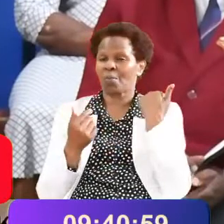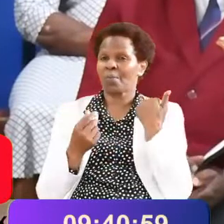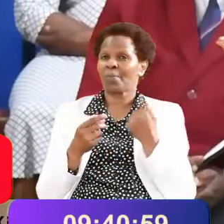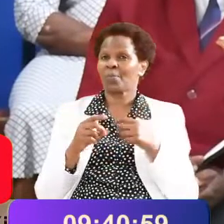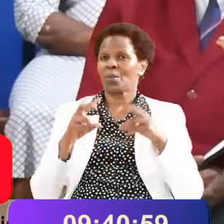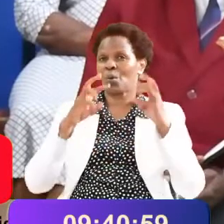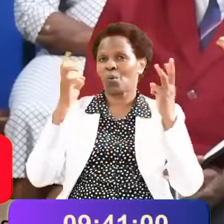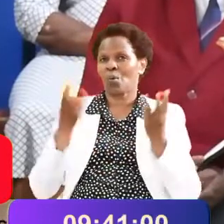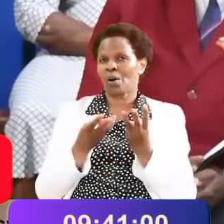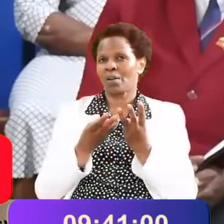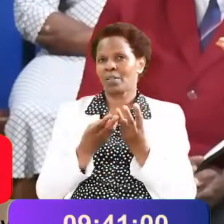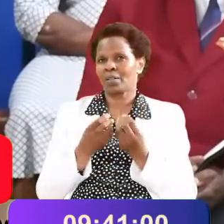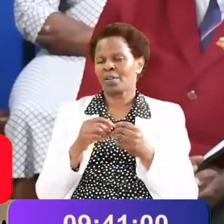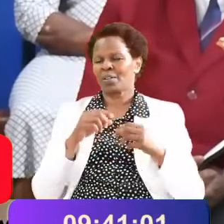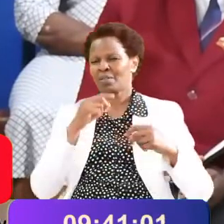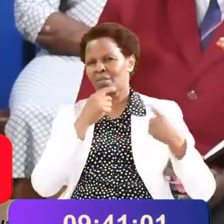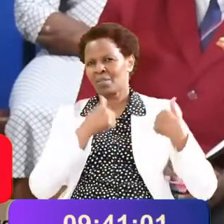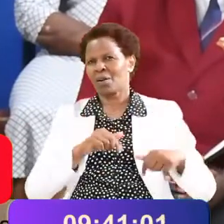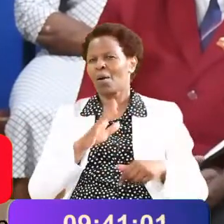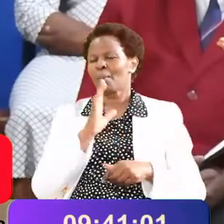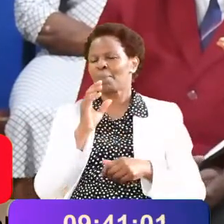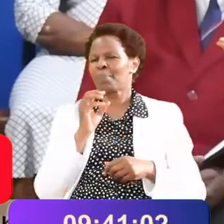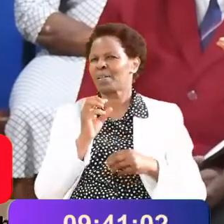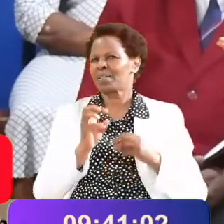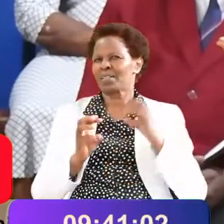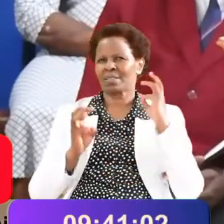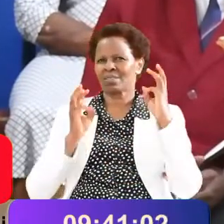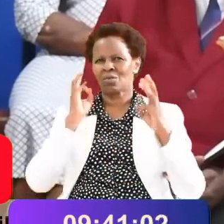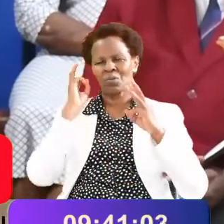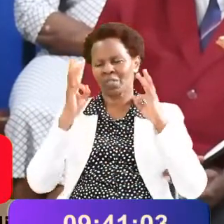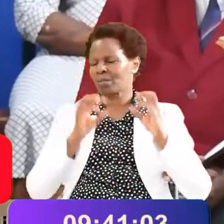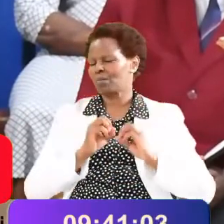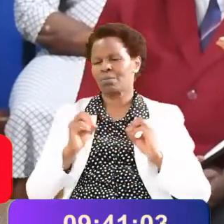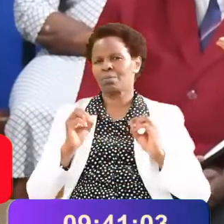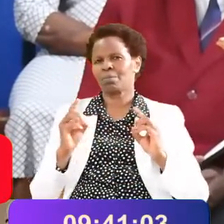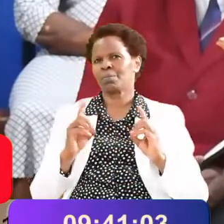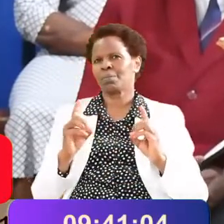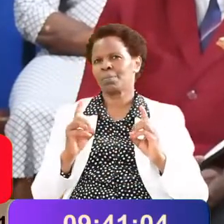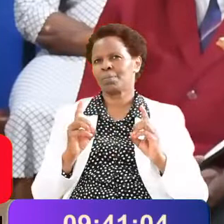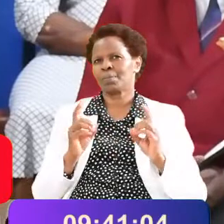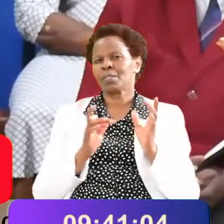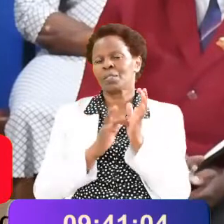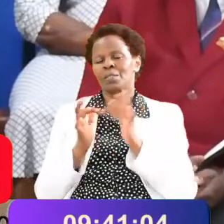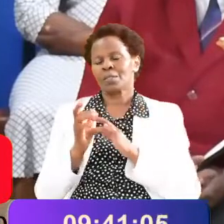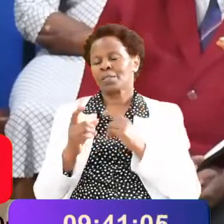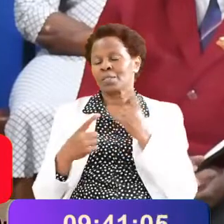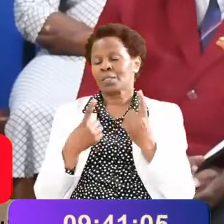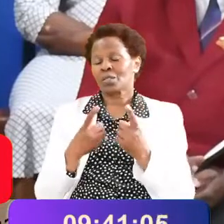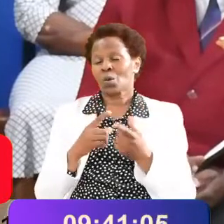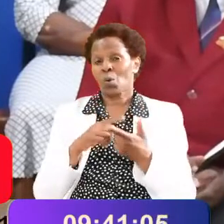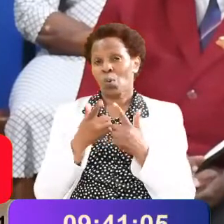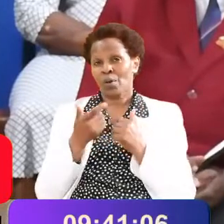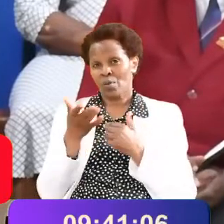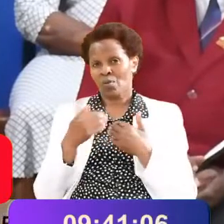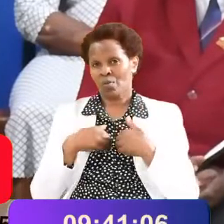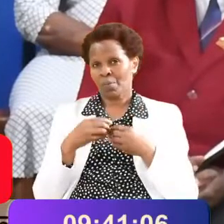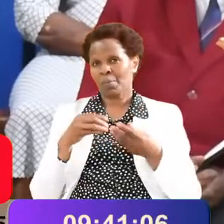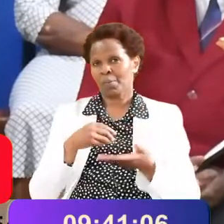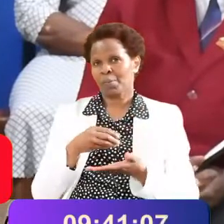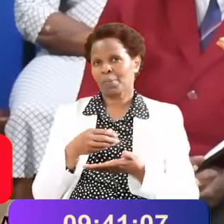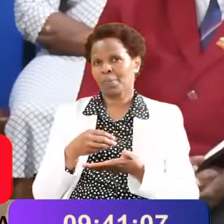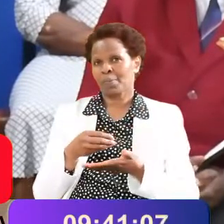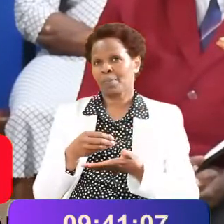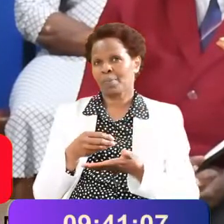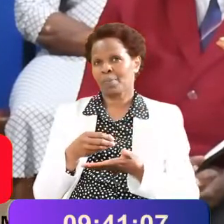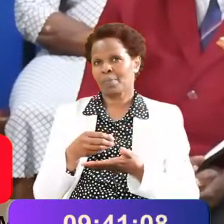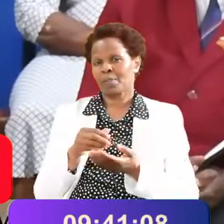Let not your heart be troubled, neither let it be afraid. So Jesus is saying, when you have money in the